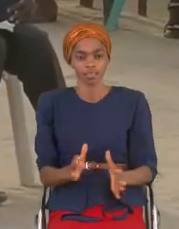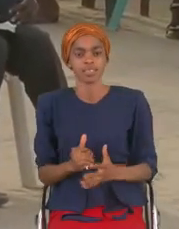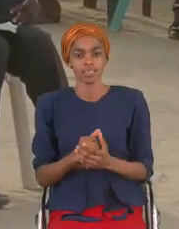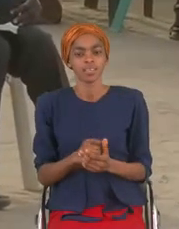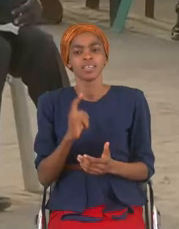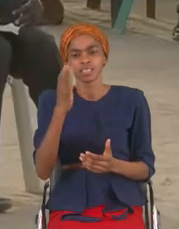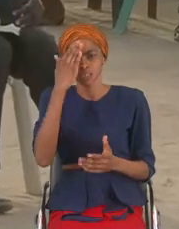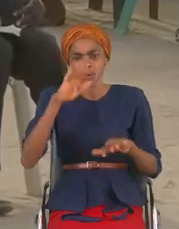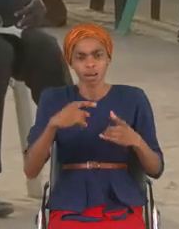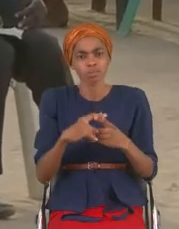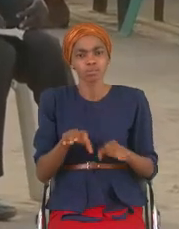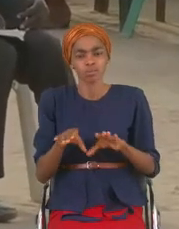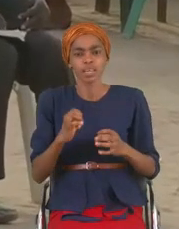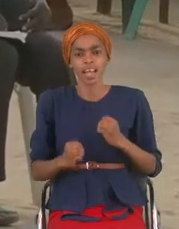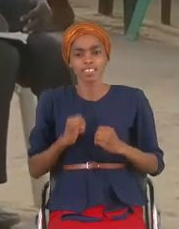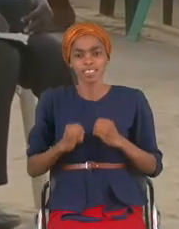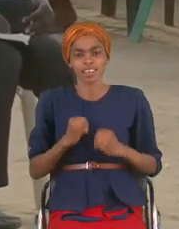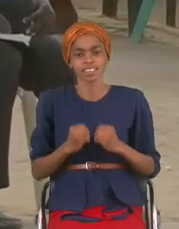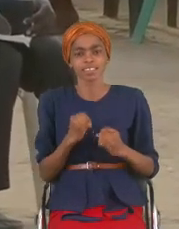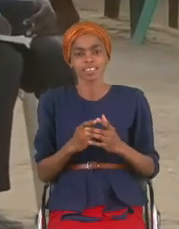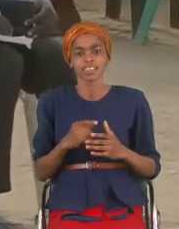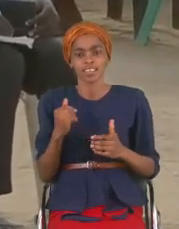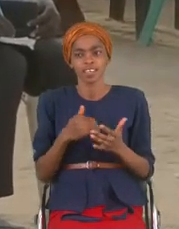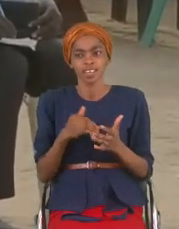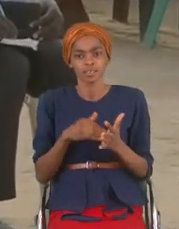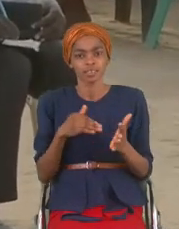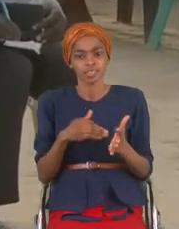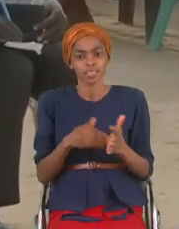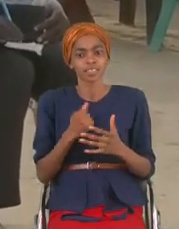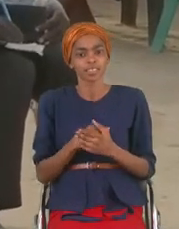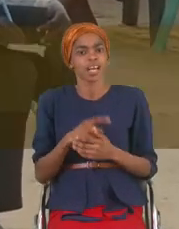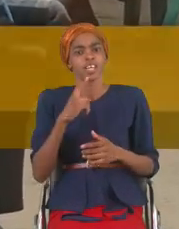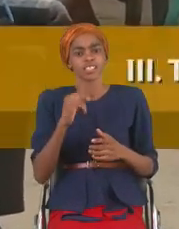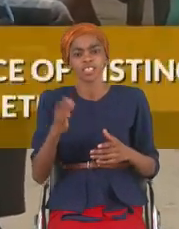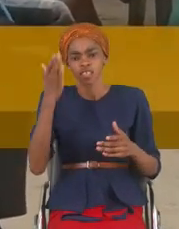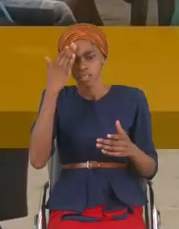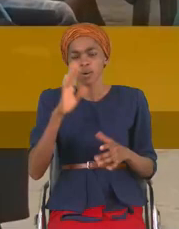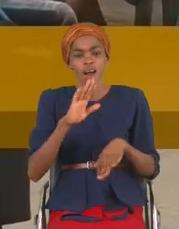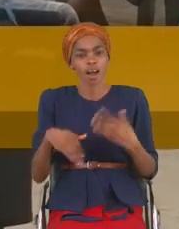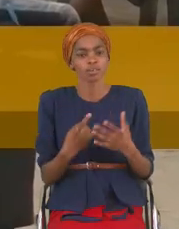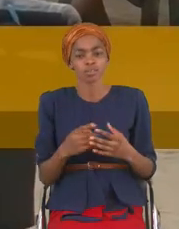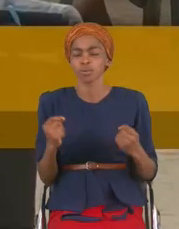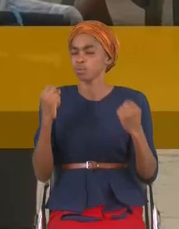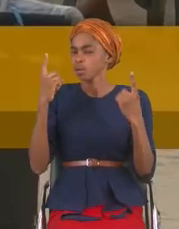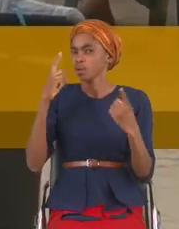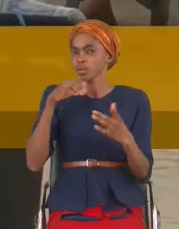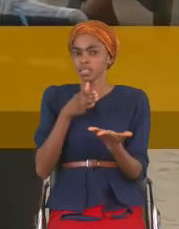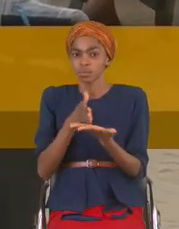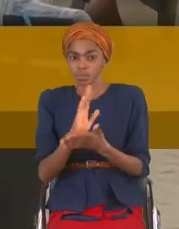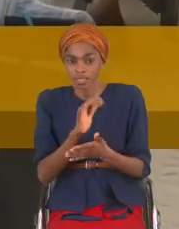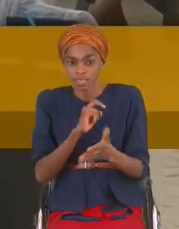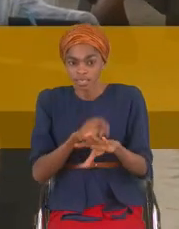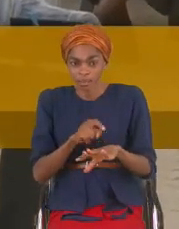their exercise regularly. They know how they should wake up at the right time. And they